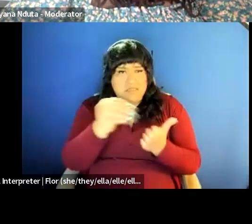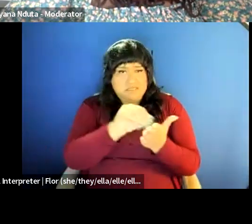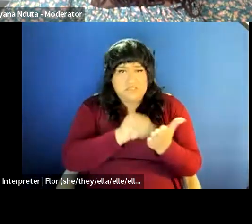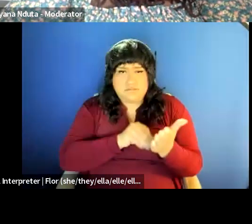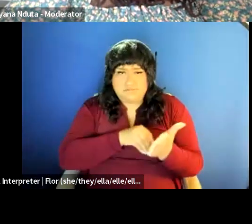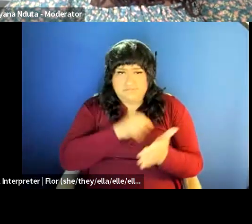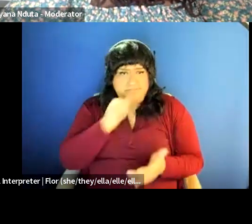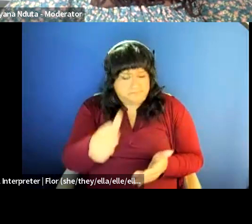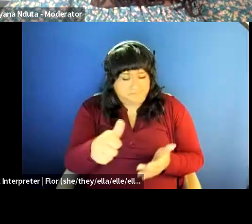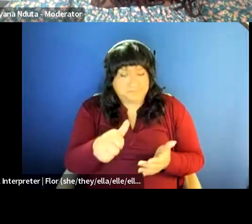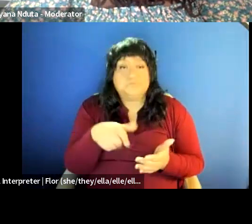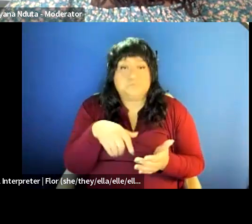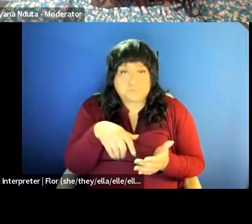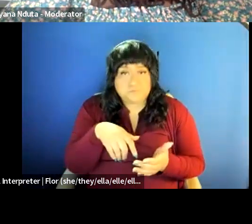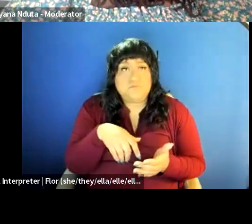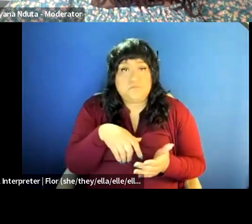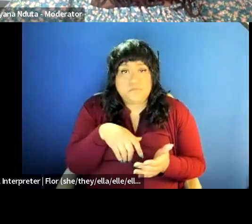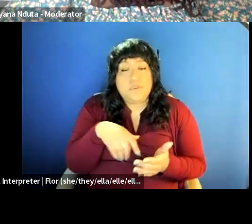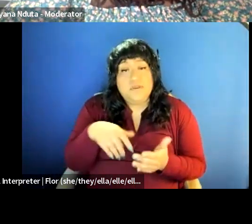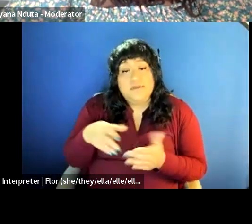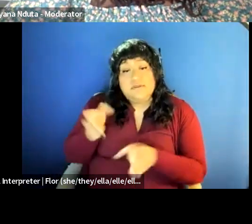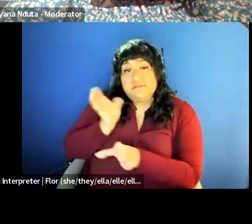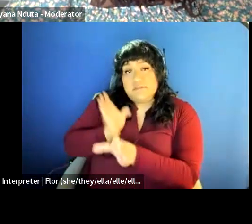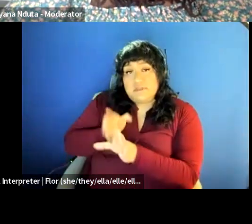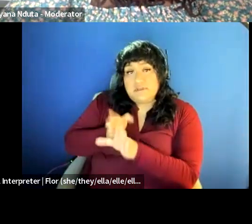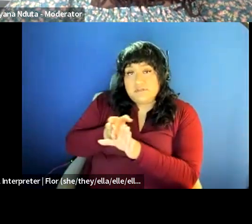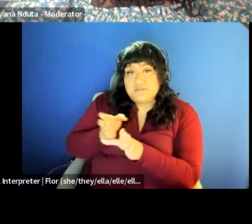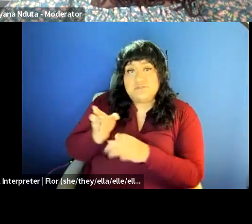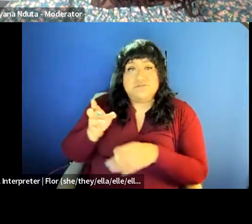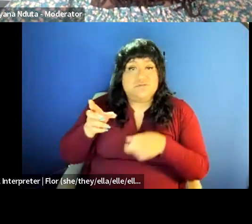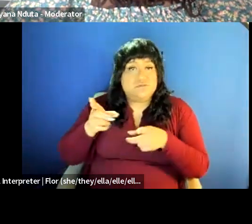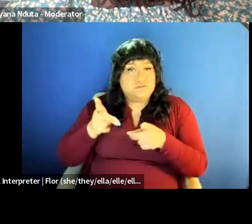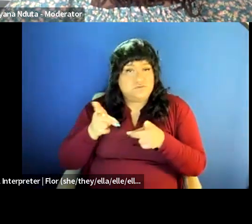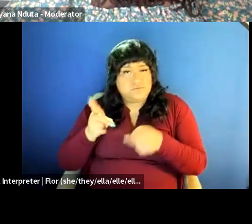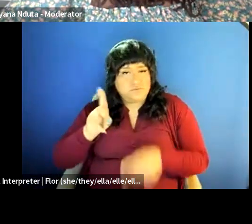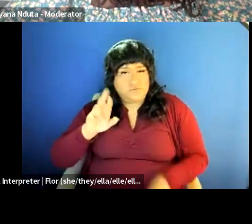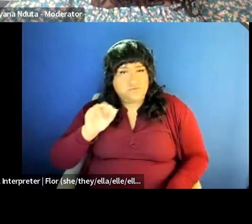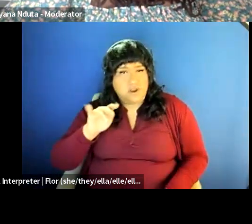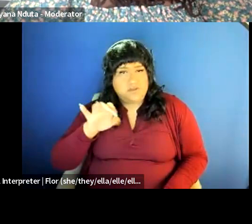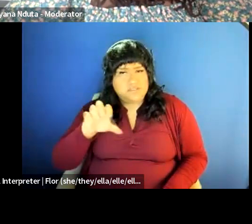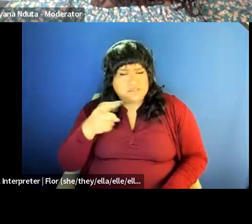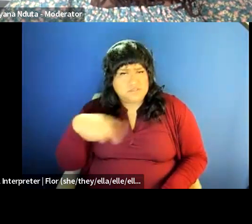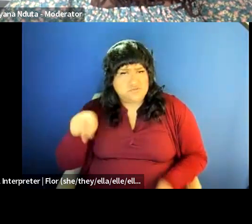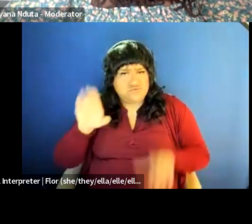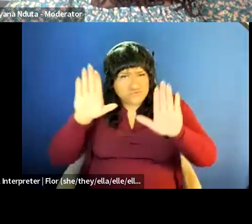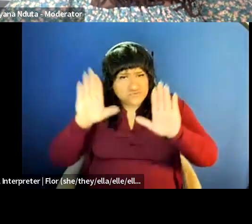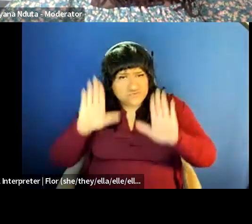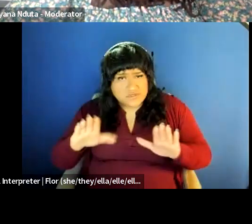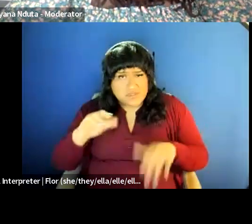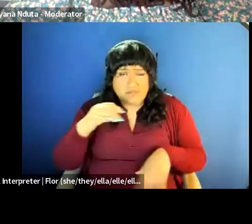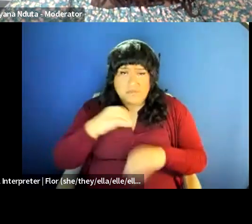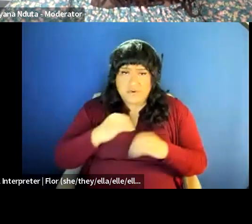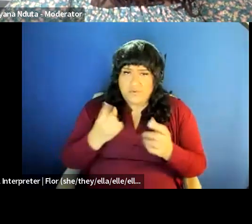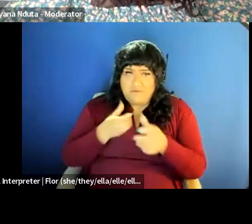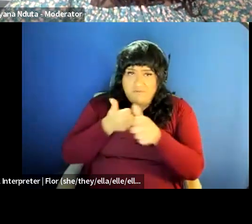Psychiatric advanced directives would be great. They're on the books in some jurisdictions, but nobody follows them. But if somebody could say, if I go